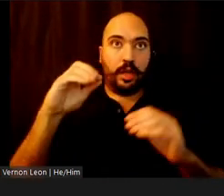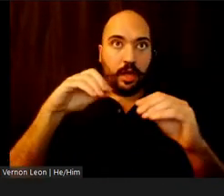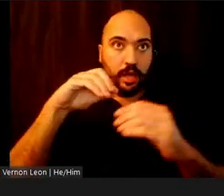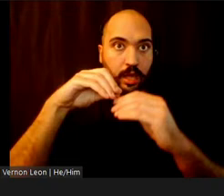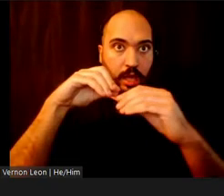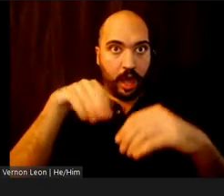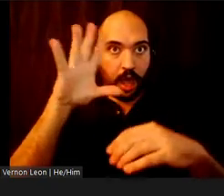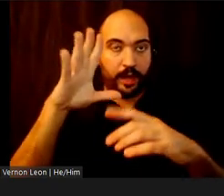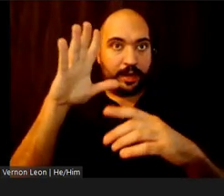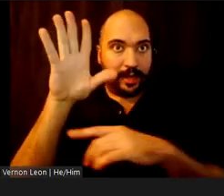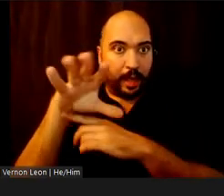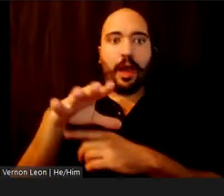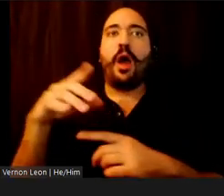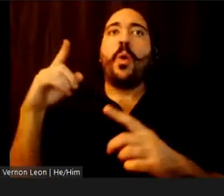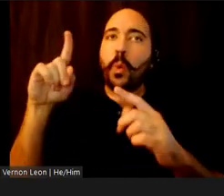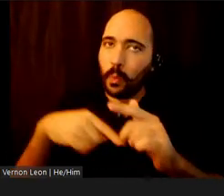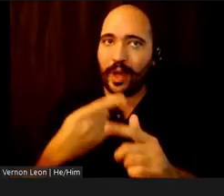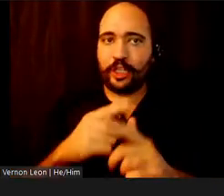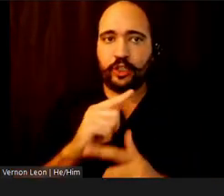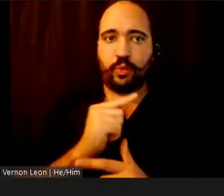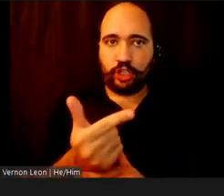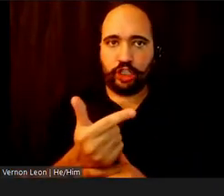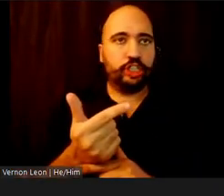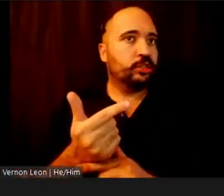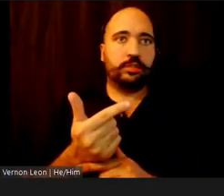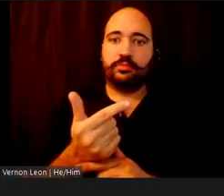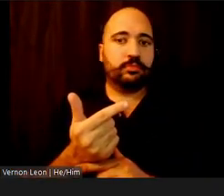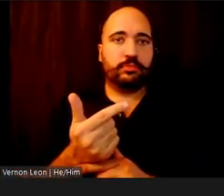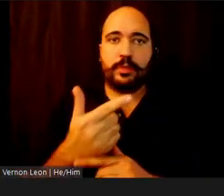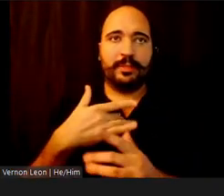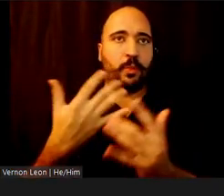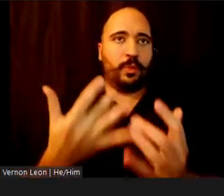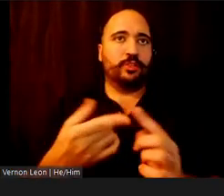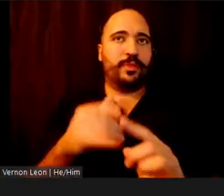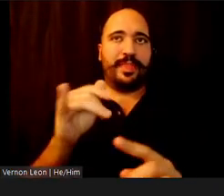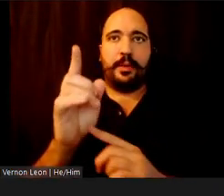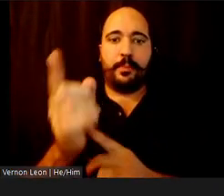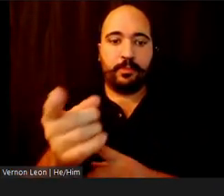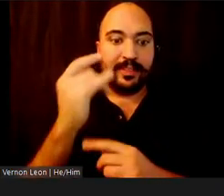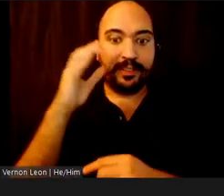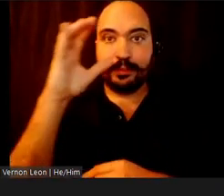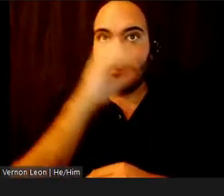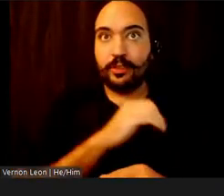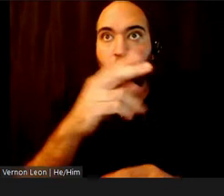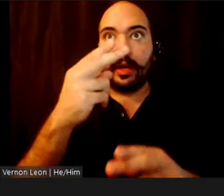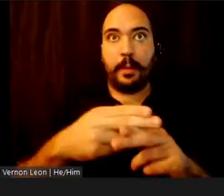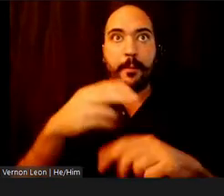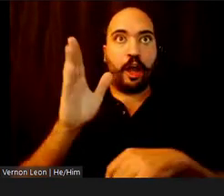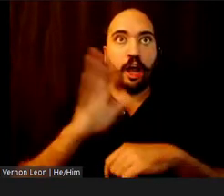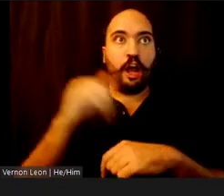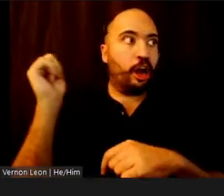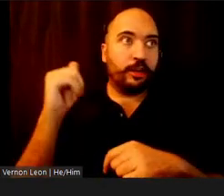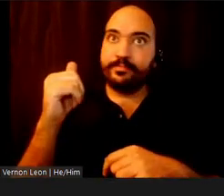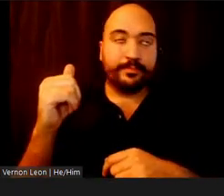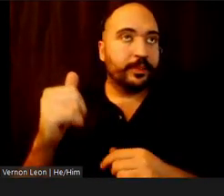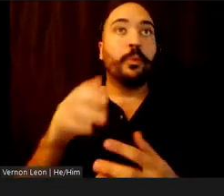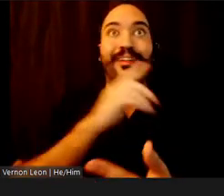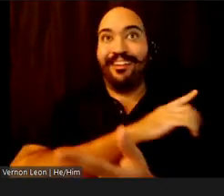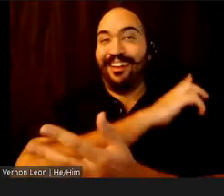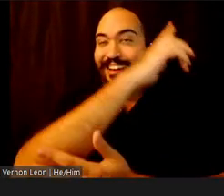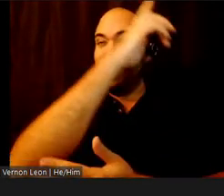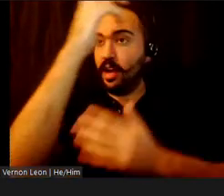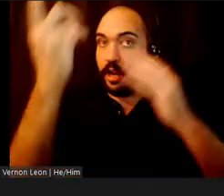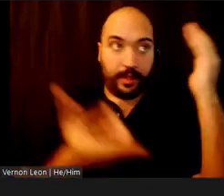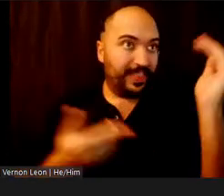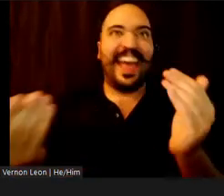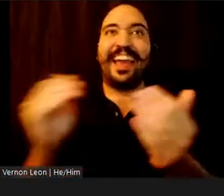remain patient until then. In the event you miss your name being called, we will call the list one more time after all speakers in